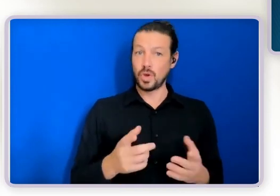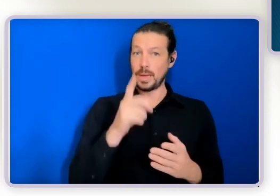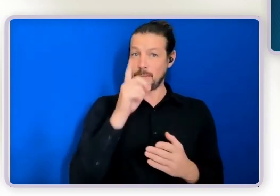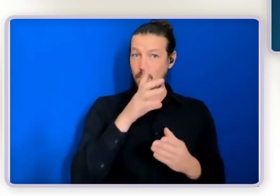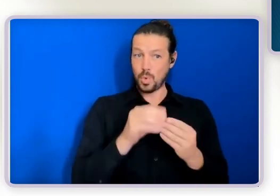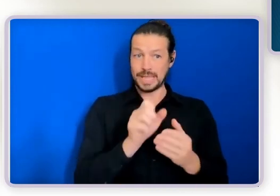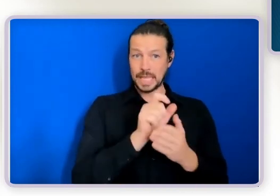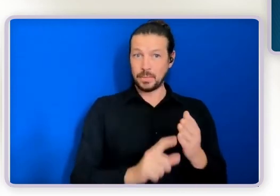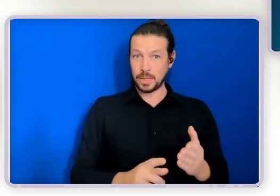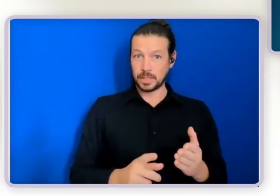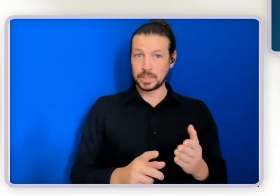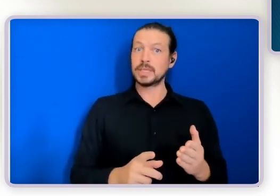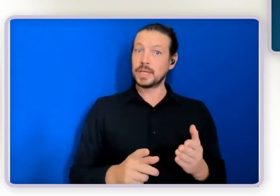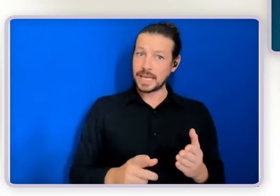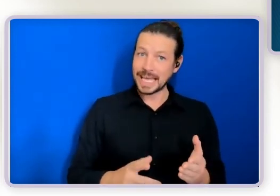is vital.